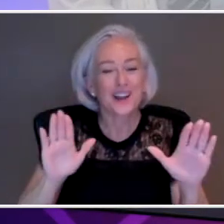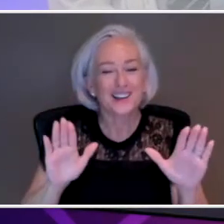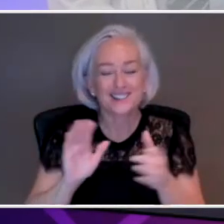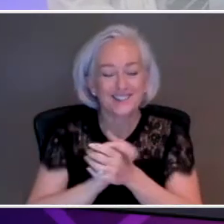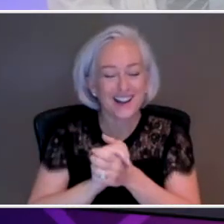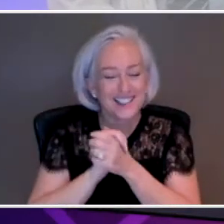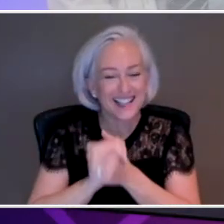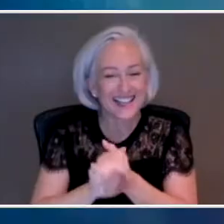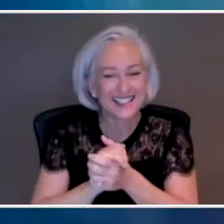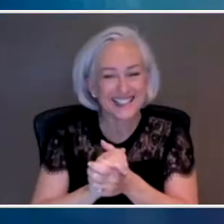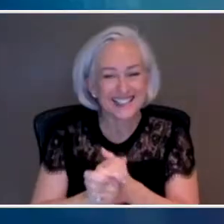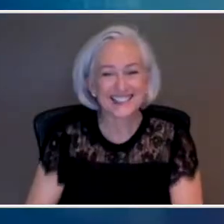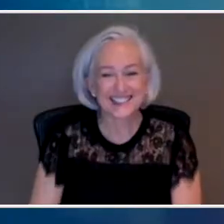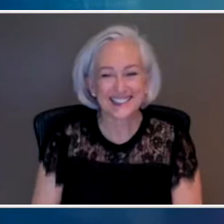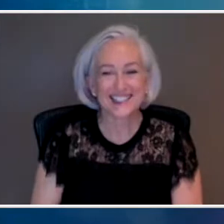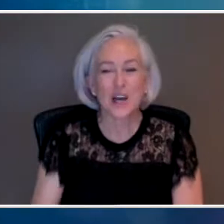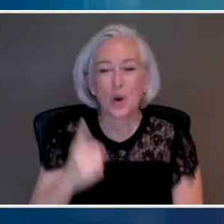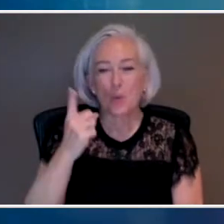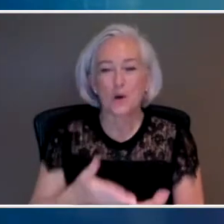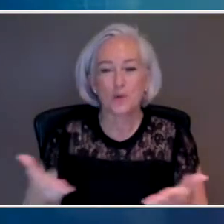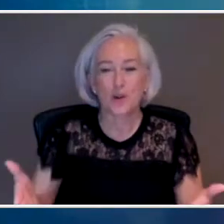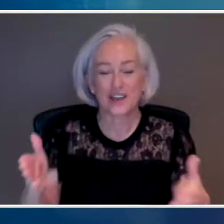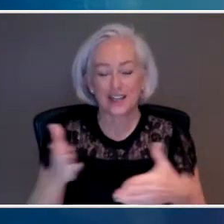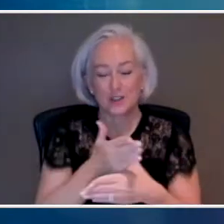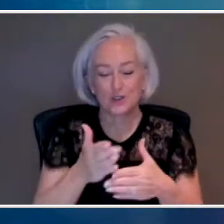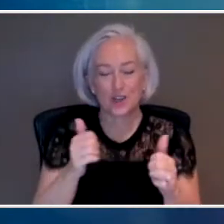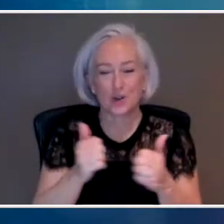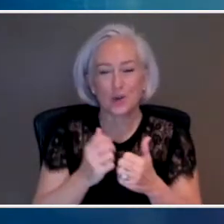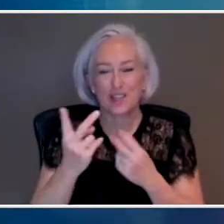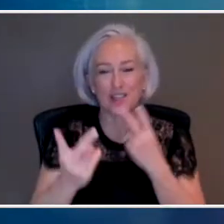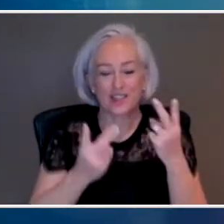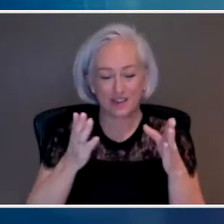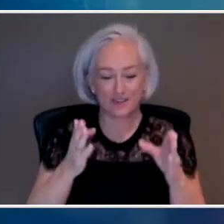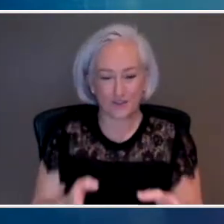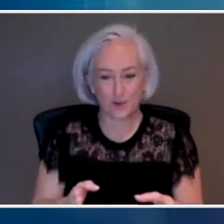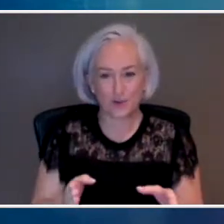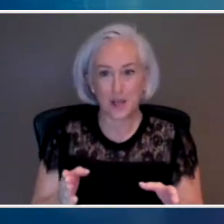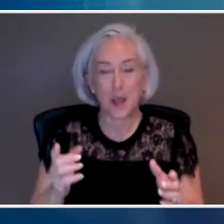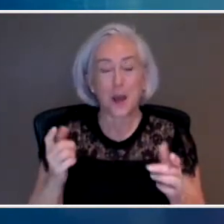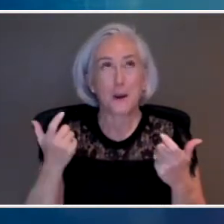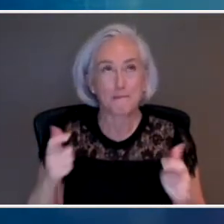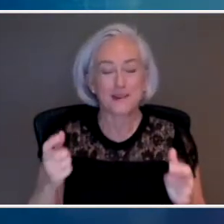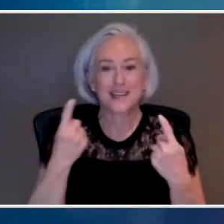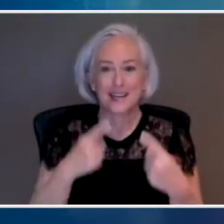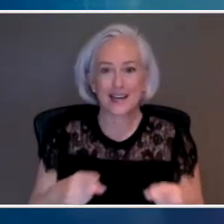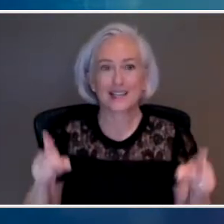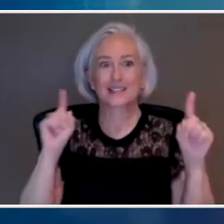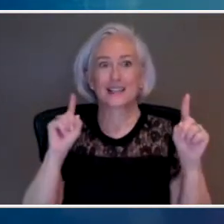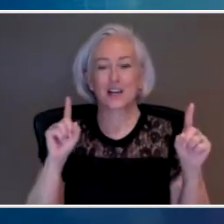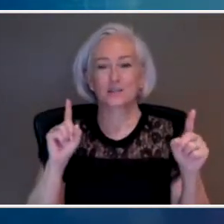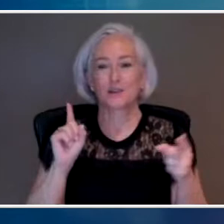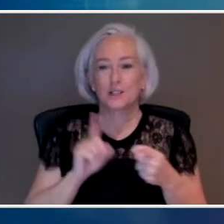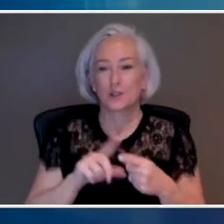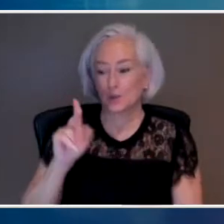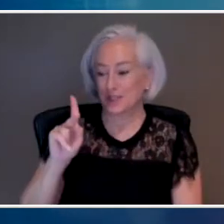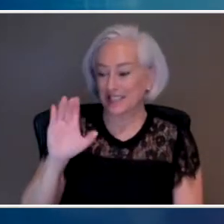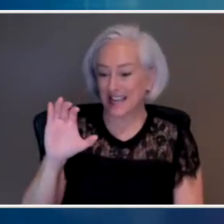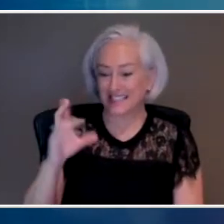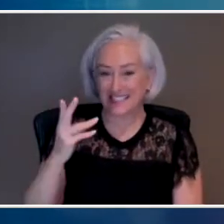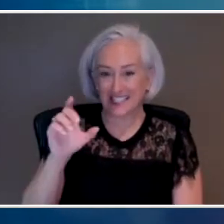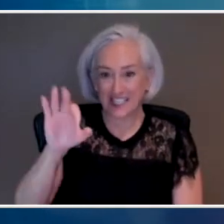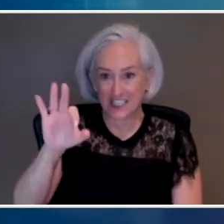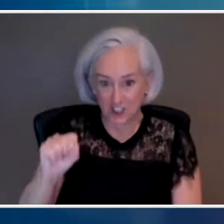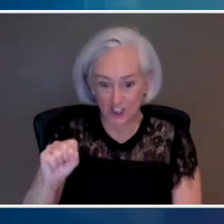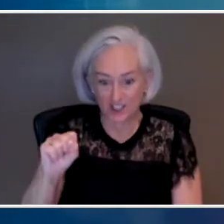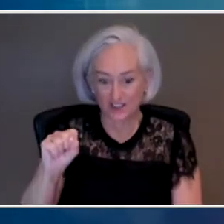pictures with us. And we do have one more thing to share with our viewers. We have a huge announcement, because in addition to the Kansas City Chiefs taking the field tonight for Thursday